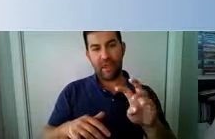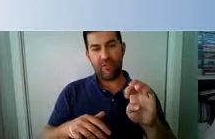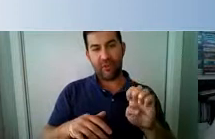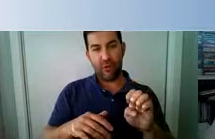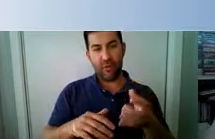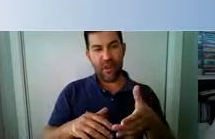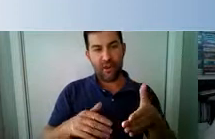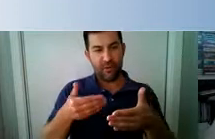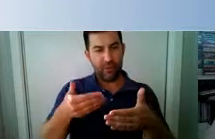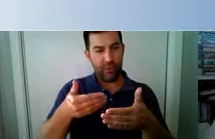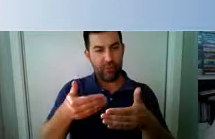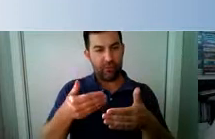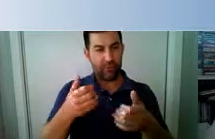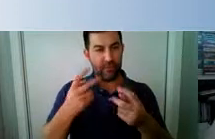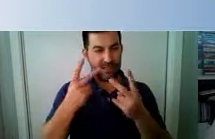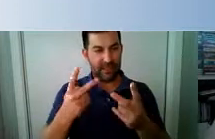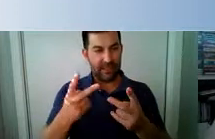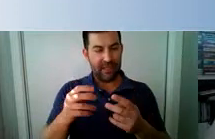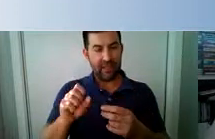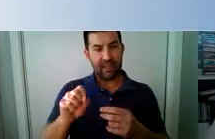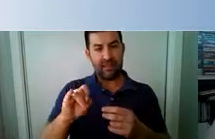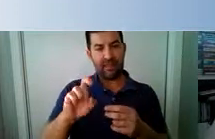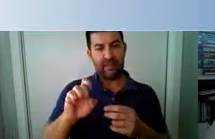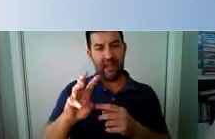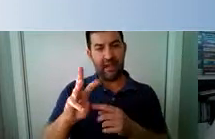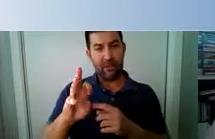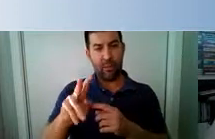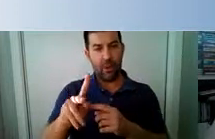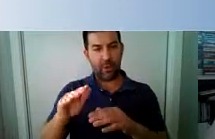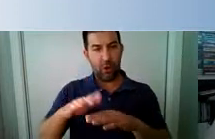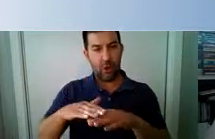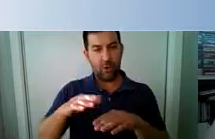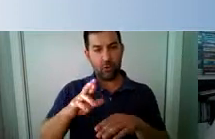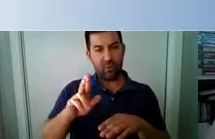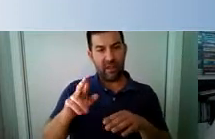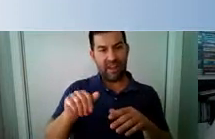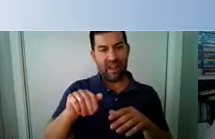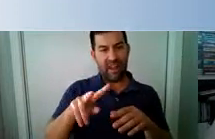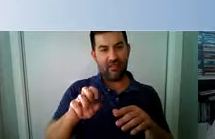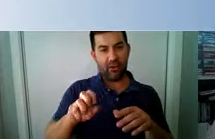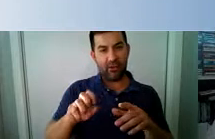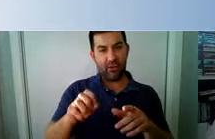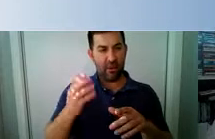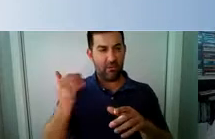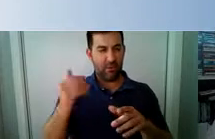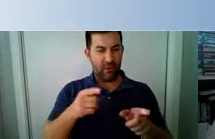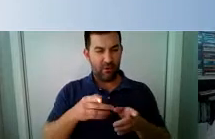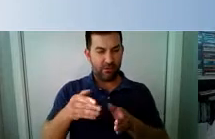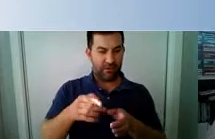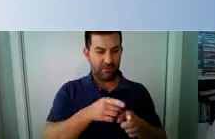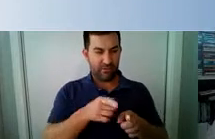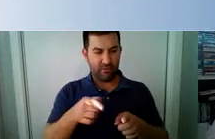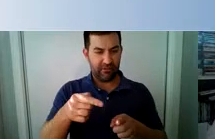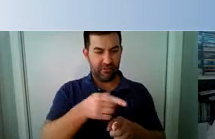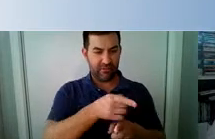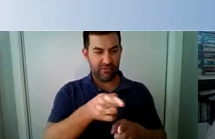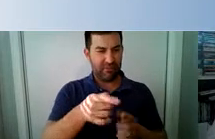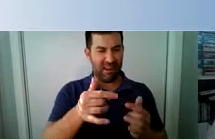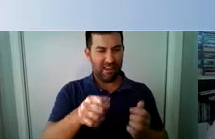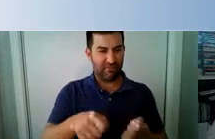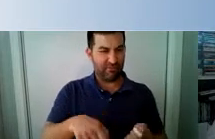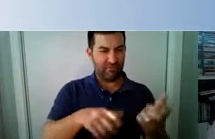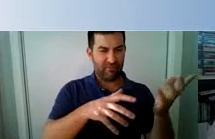So here we can see the reconfigured sidewalk along Raleigh Avenue. We've gotten rid of that jagged sawtooth sidewalk,